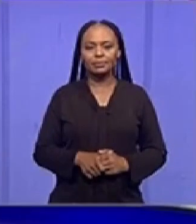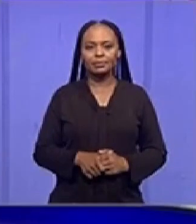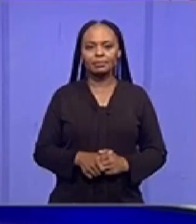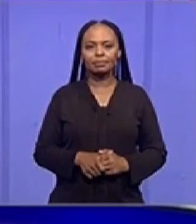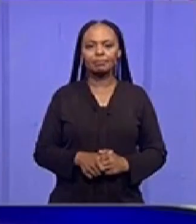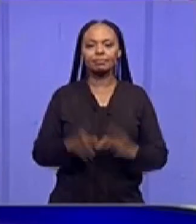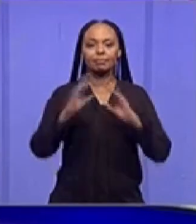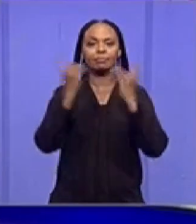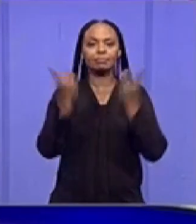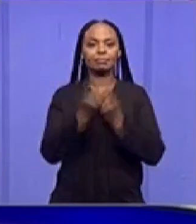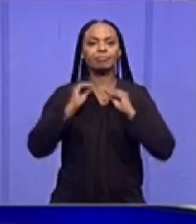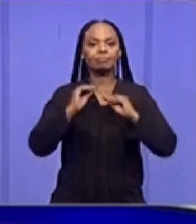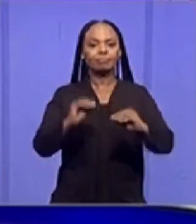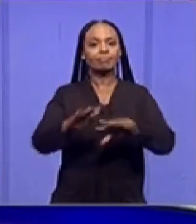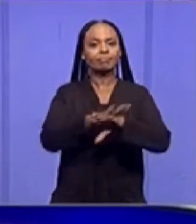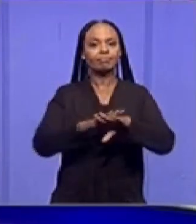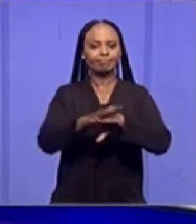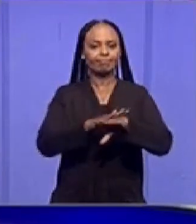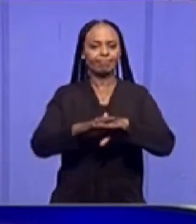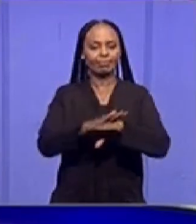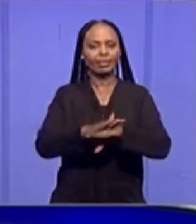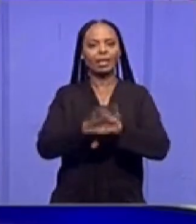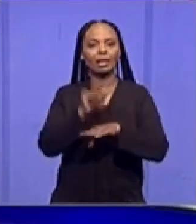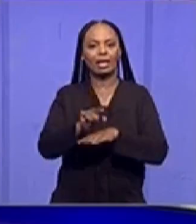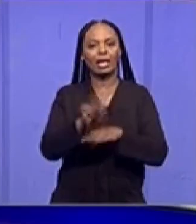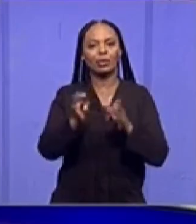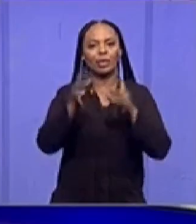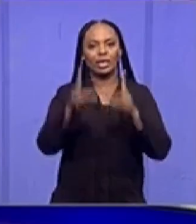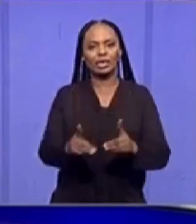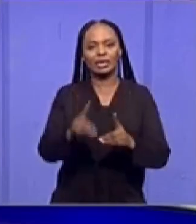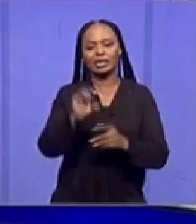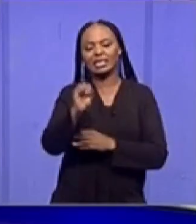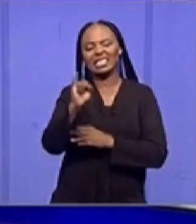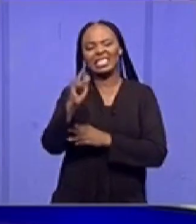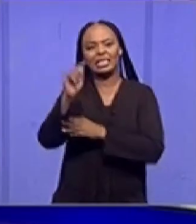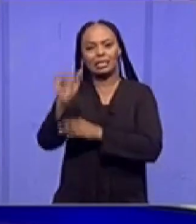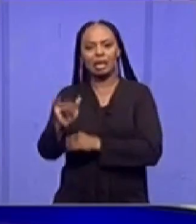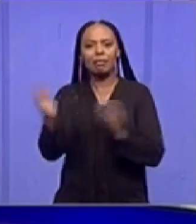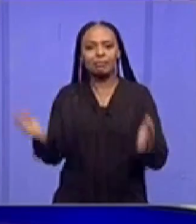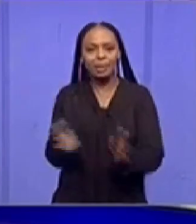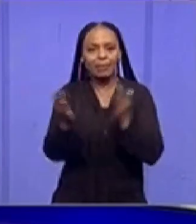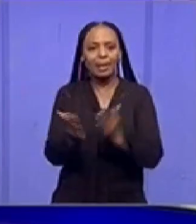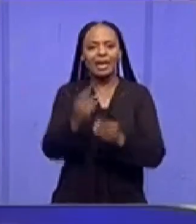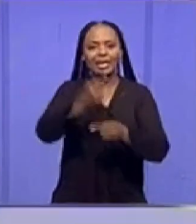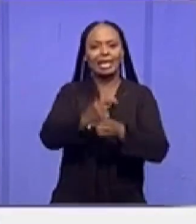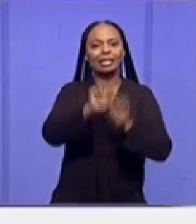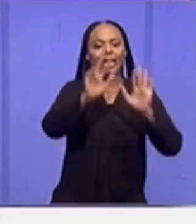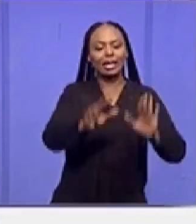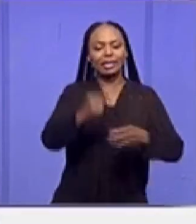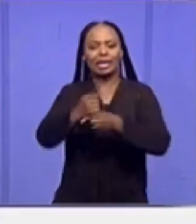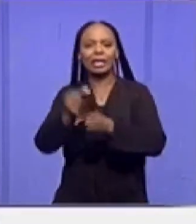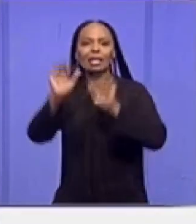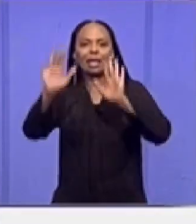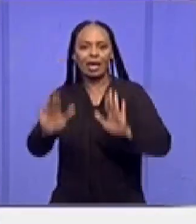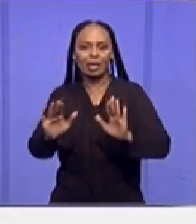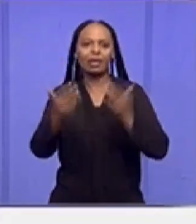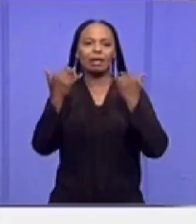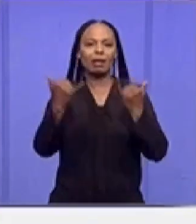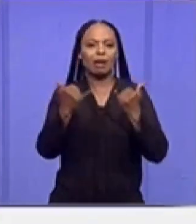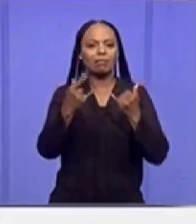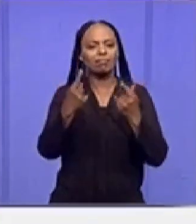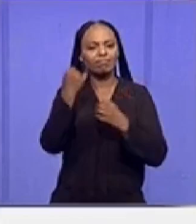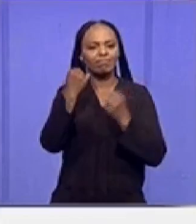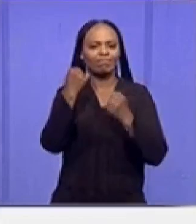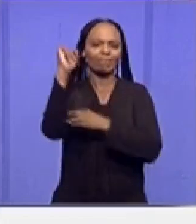Ba kgoro ya thuto ya motheo e šitela basitša ba hlohlile barutwana ba grade 8 le 9 go emeletsana le ditlhohlo tše